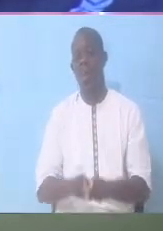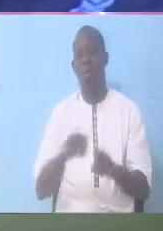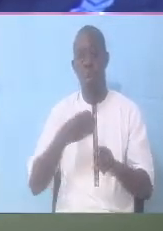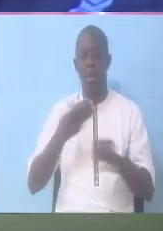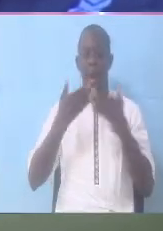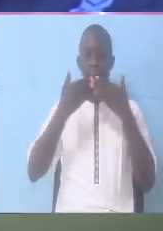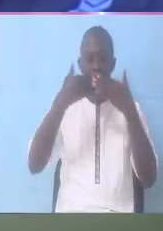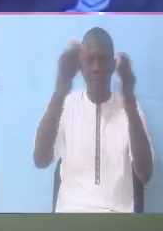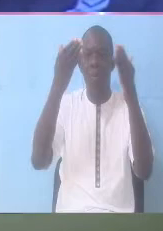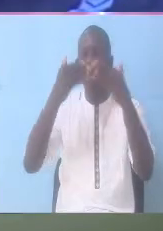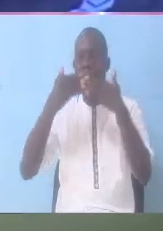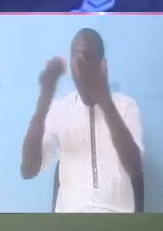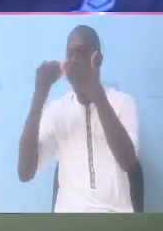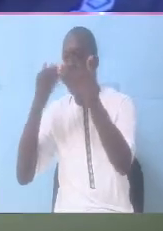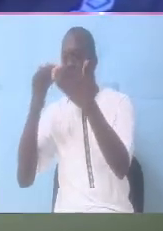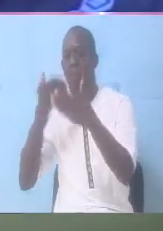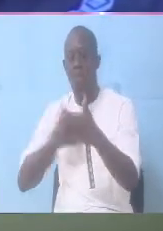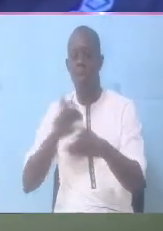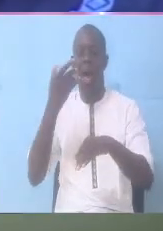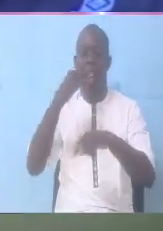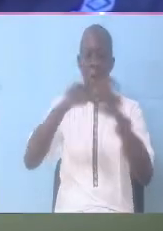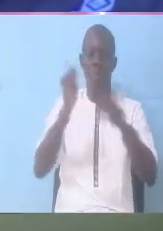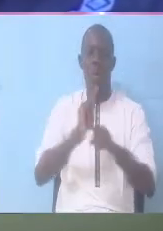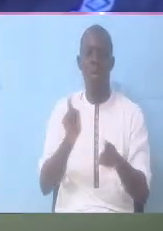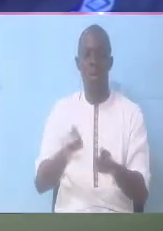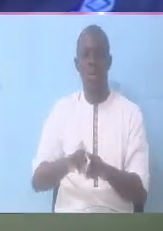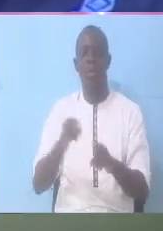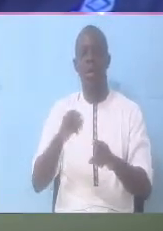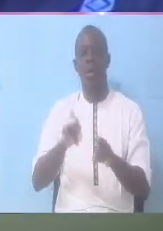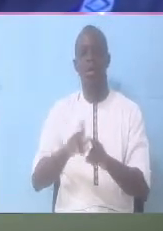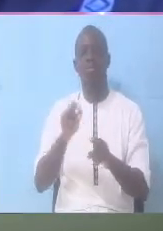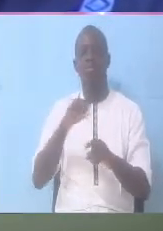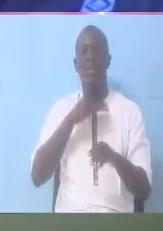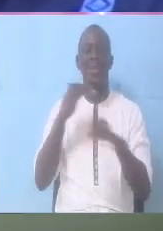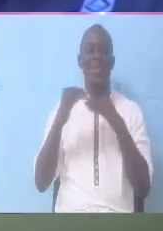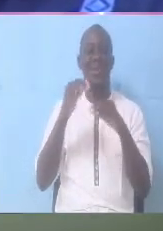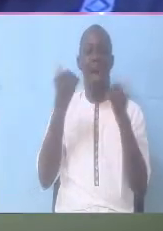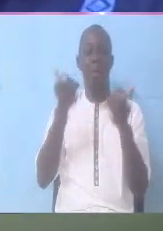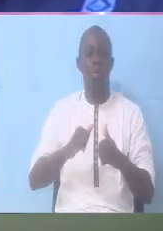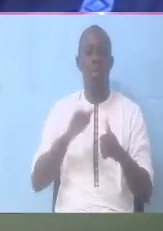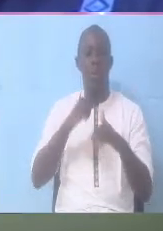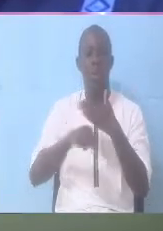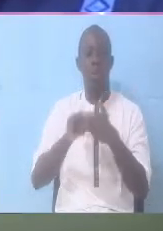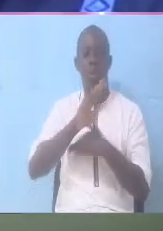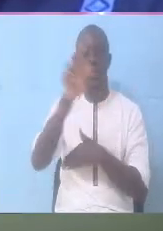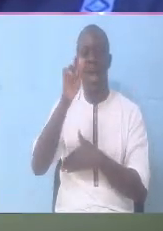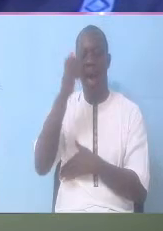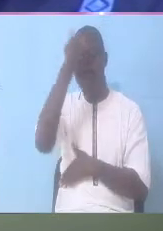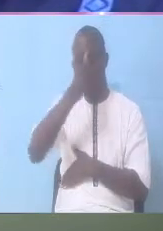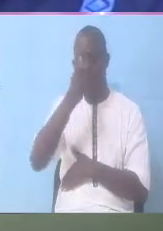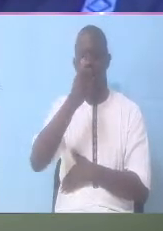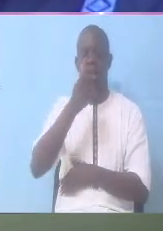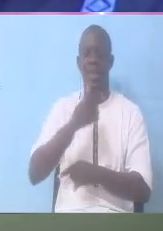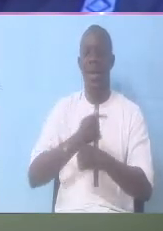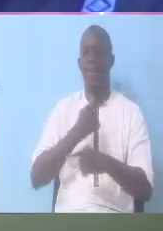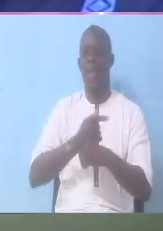disseminating information about the execution of the West African migrants in Gambia. Correct? Yes.